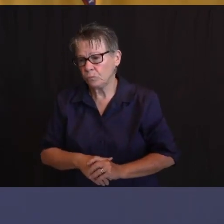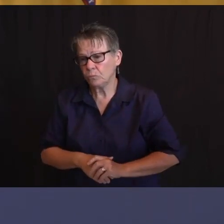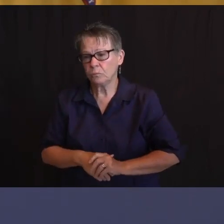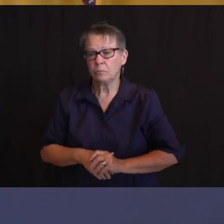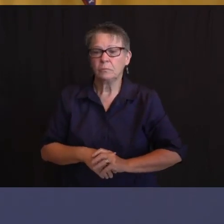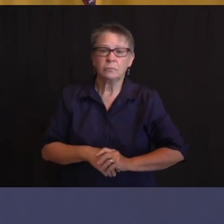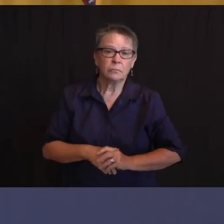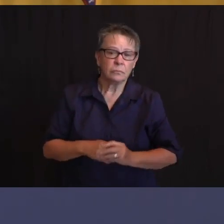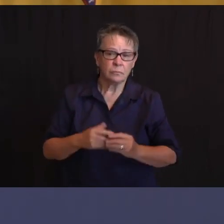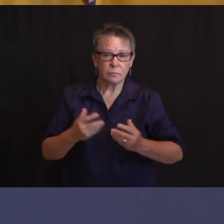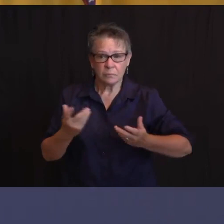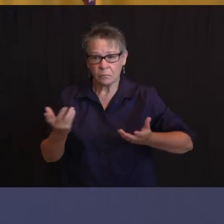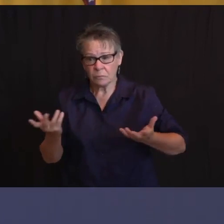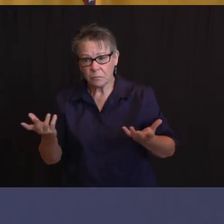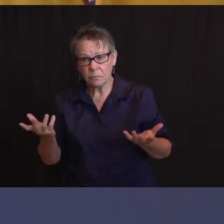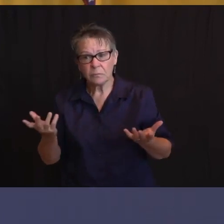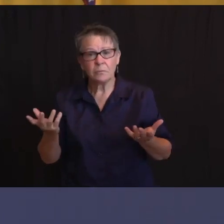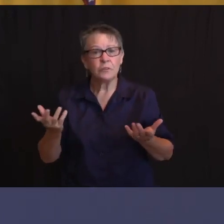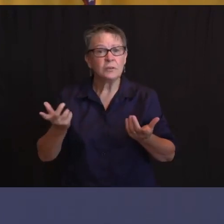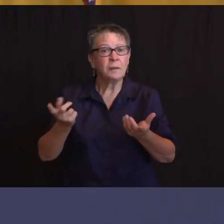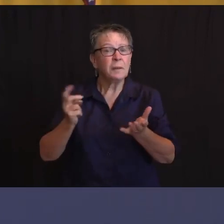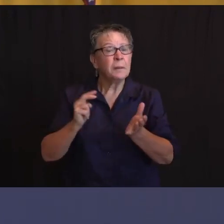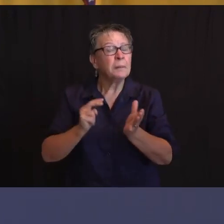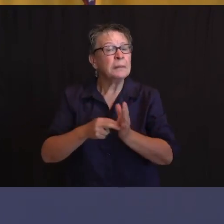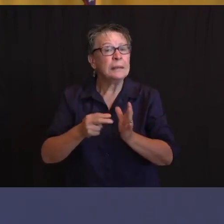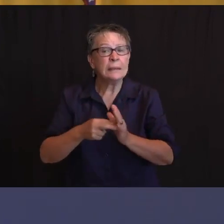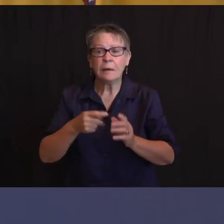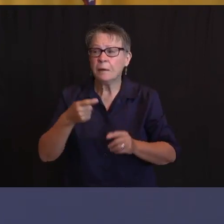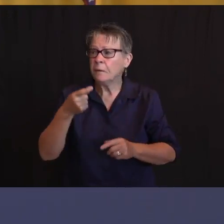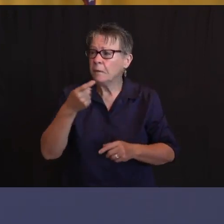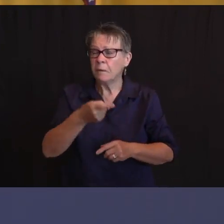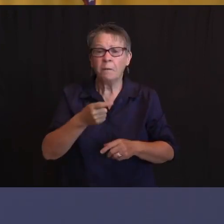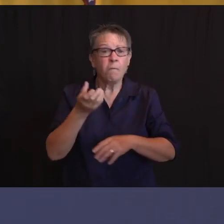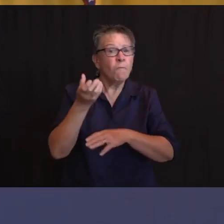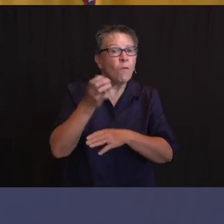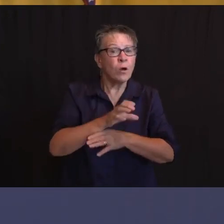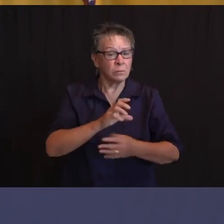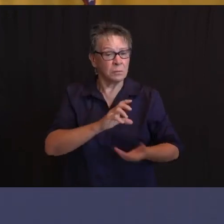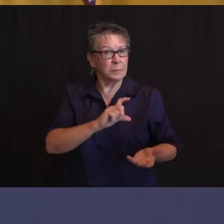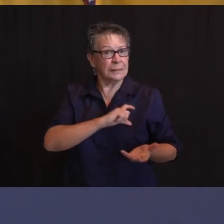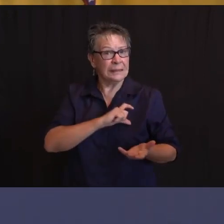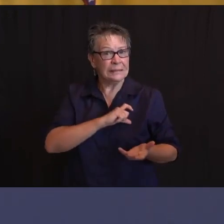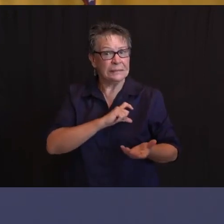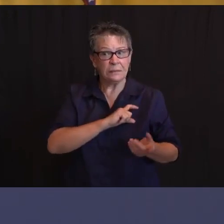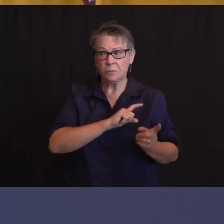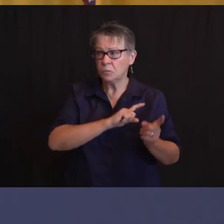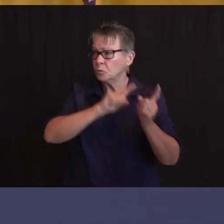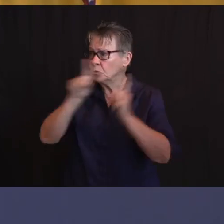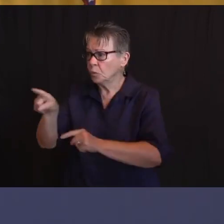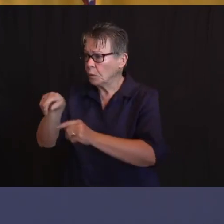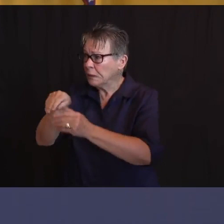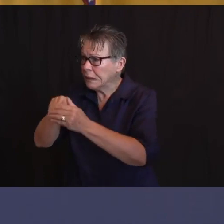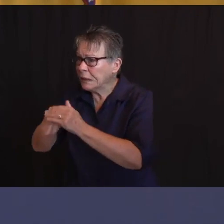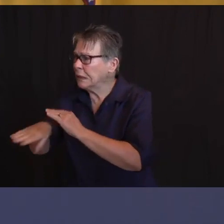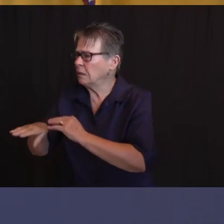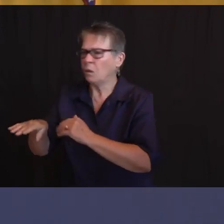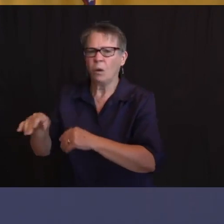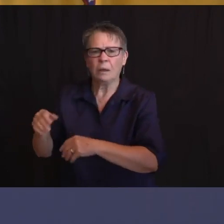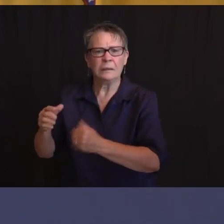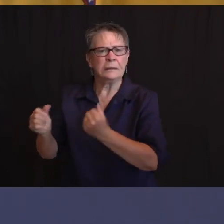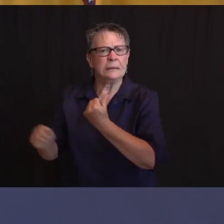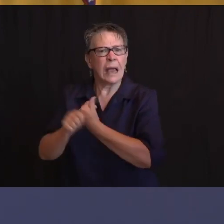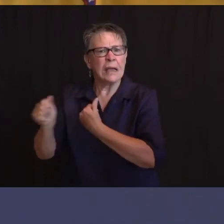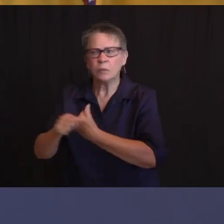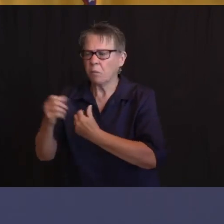and puts their health at risk. I just don't, it doesn't add up. It doesn't, that does not mean we don't have sympathy. We have unending sympathy. We want to get